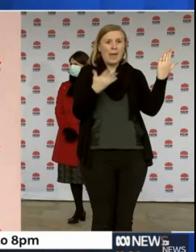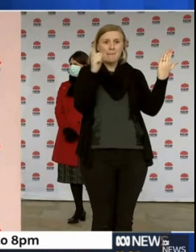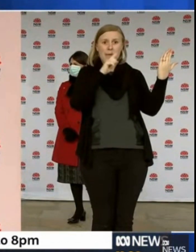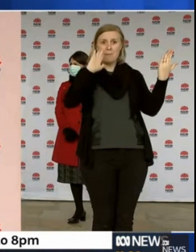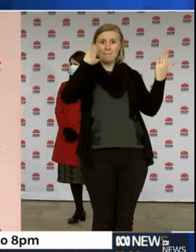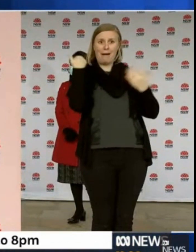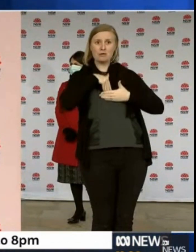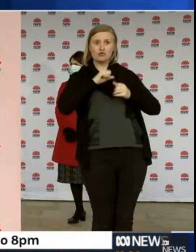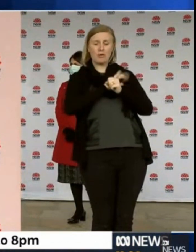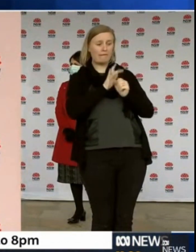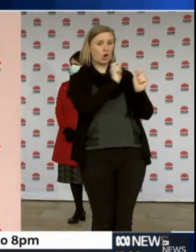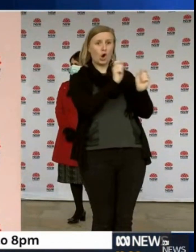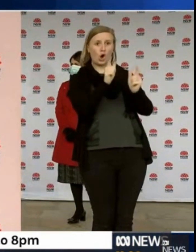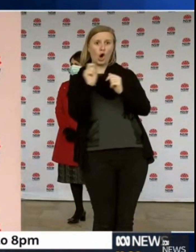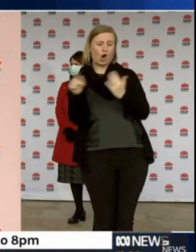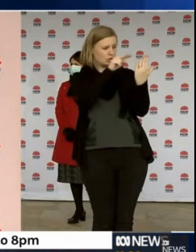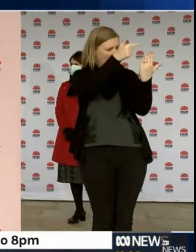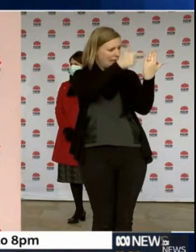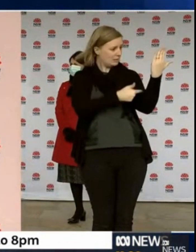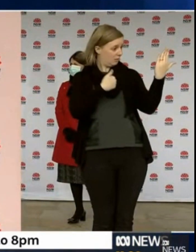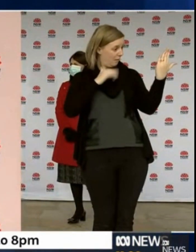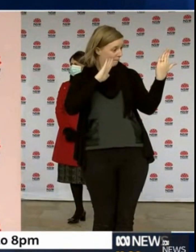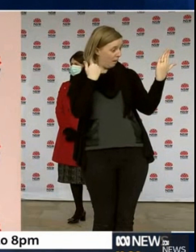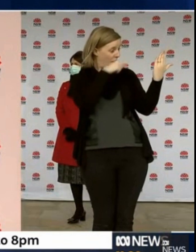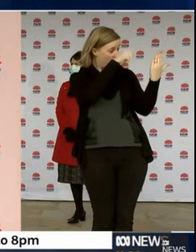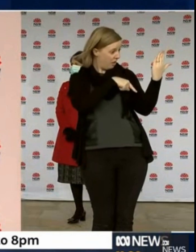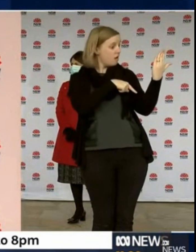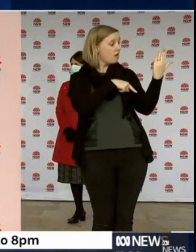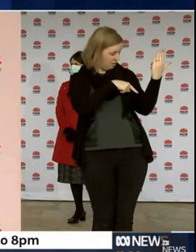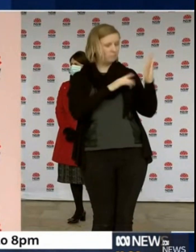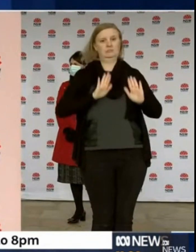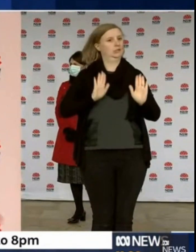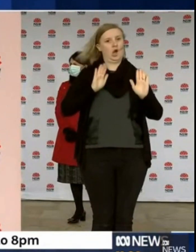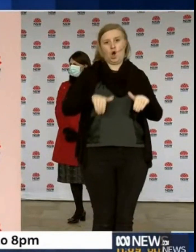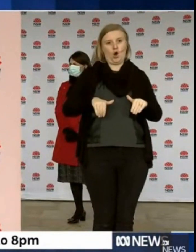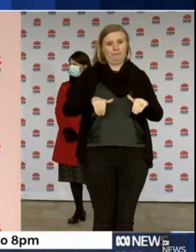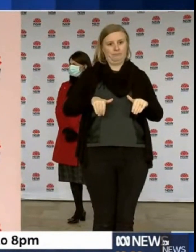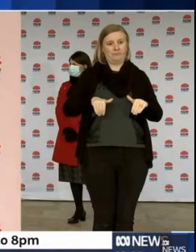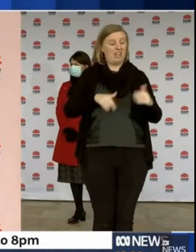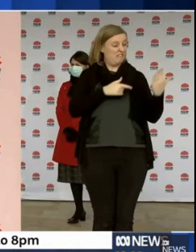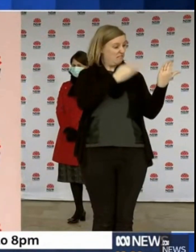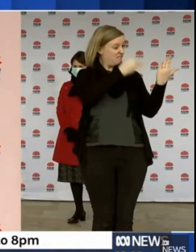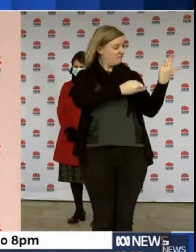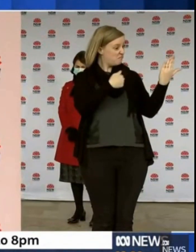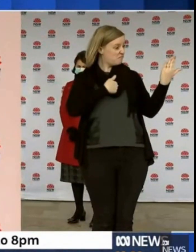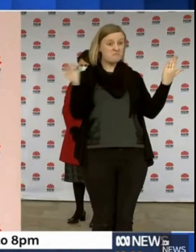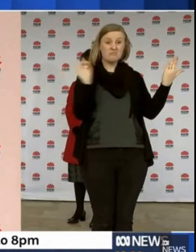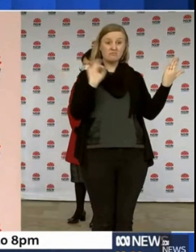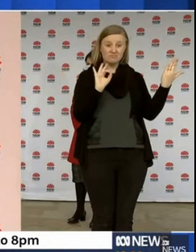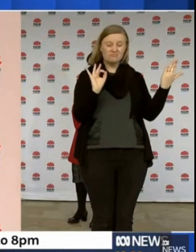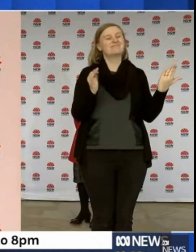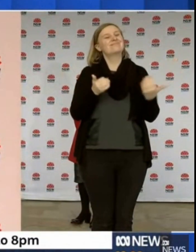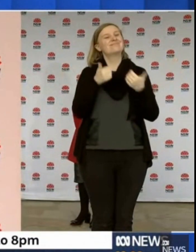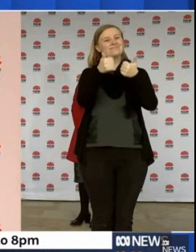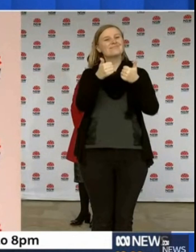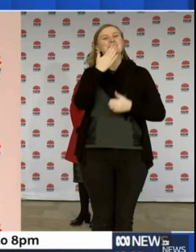follow that public health advice. Please wear a mask, and but please go out and get vaccinated, and we